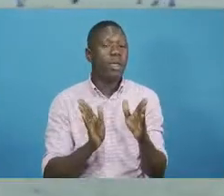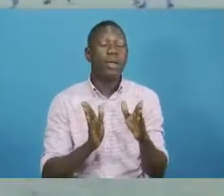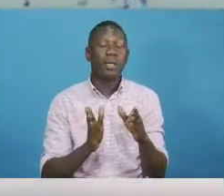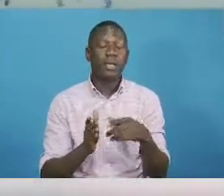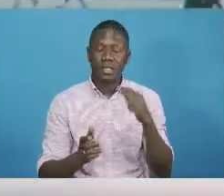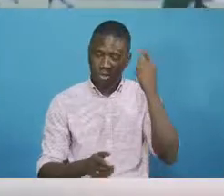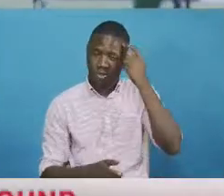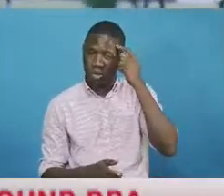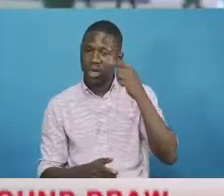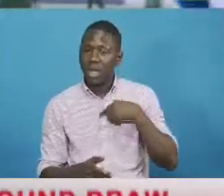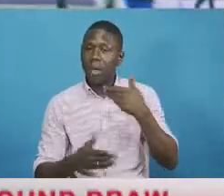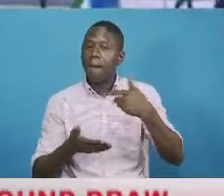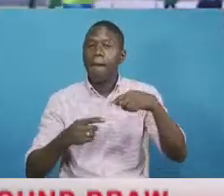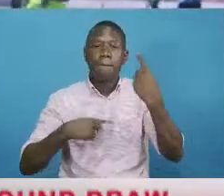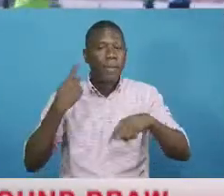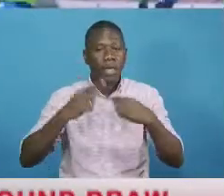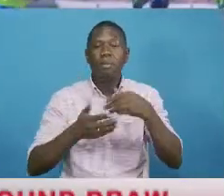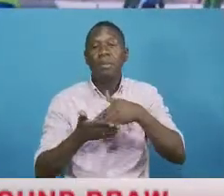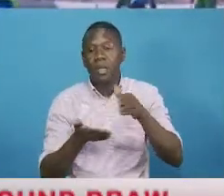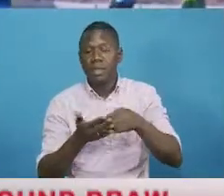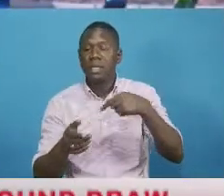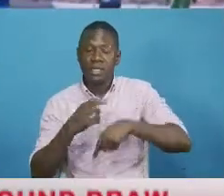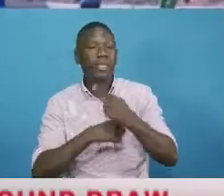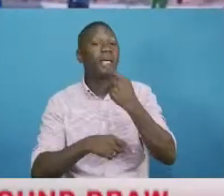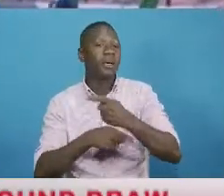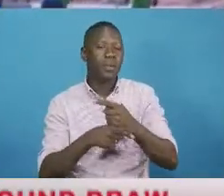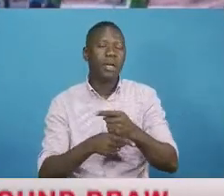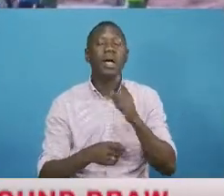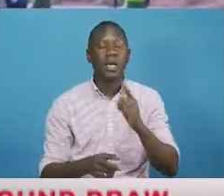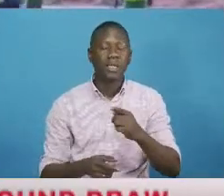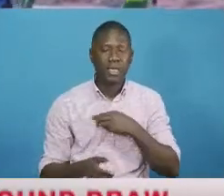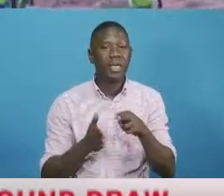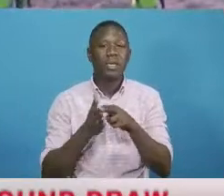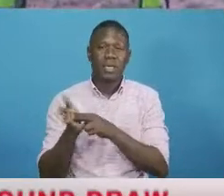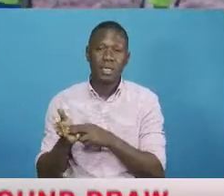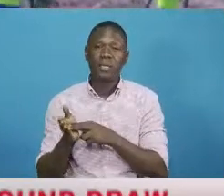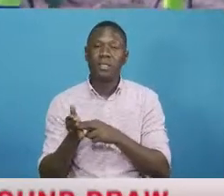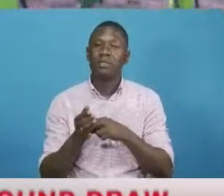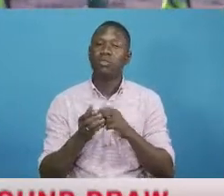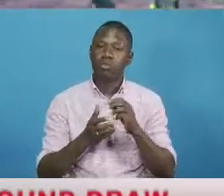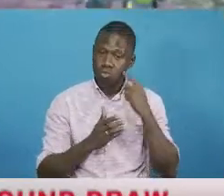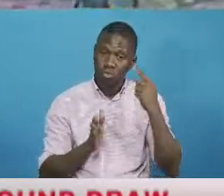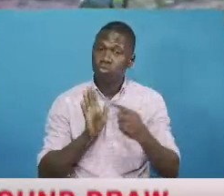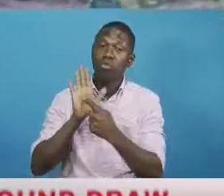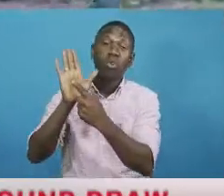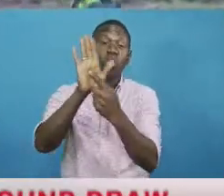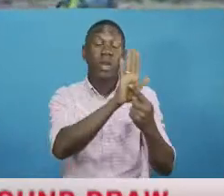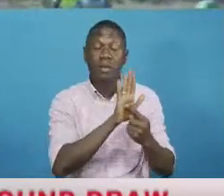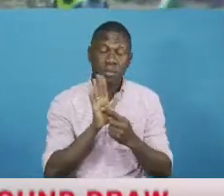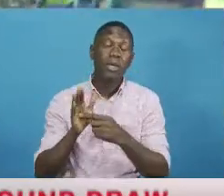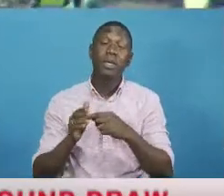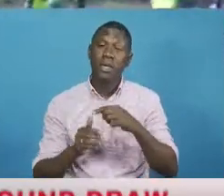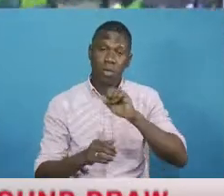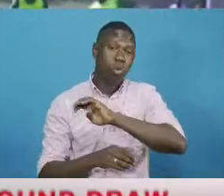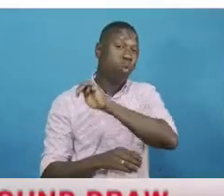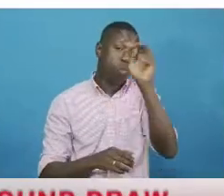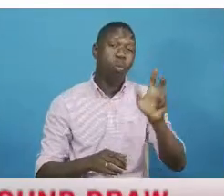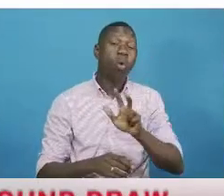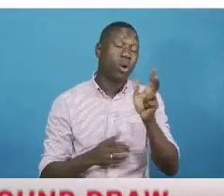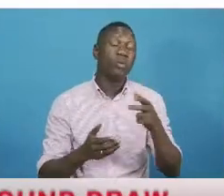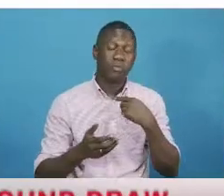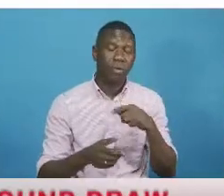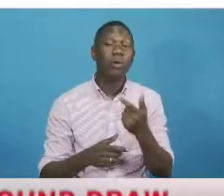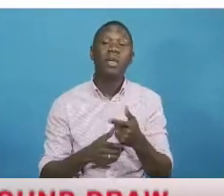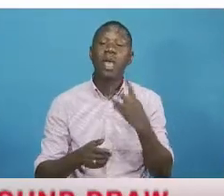League and shouldn't end here, they at least need the exposure, and the exposure can only be from the chance that we have at the moment, that is winning